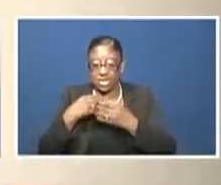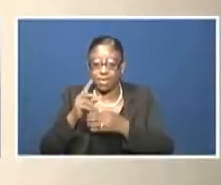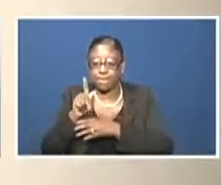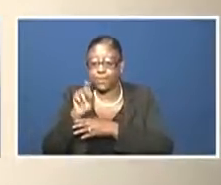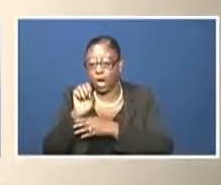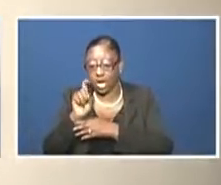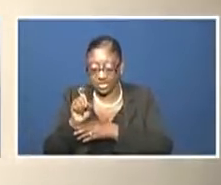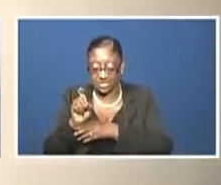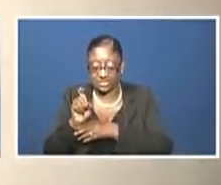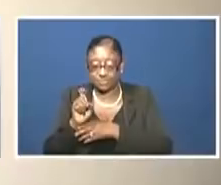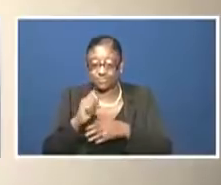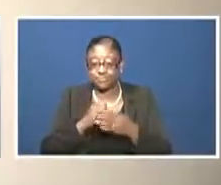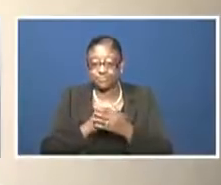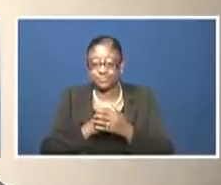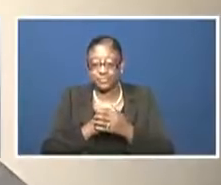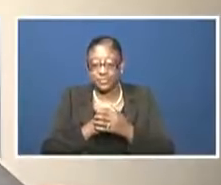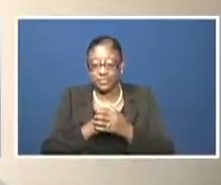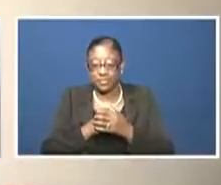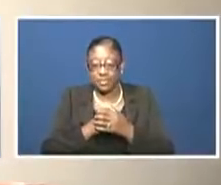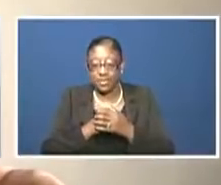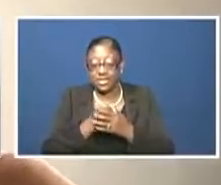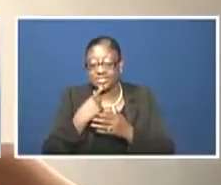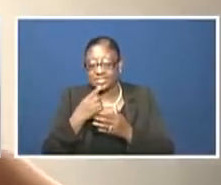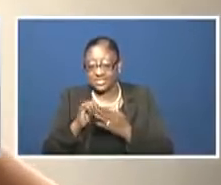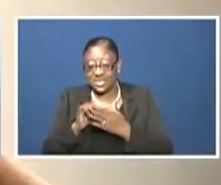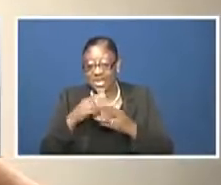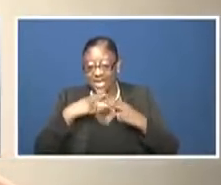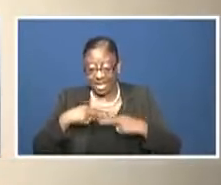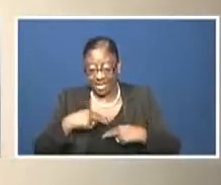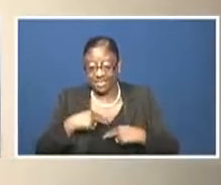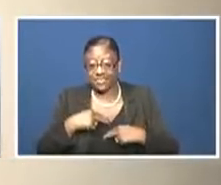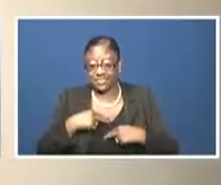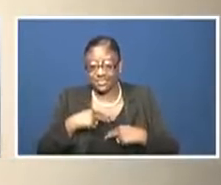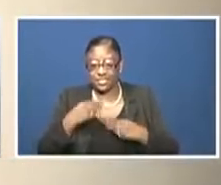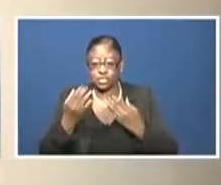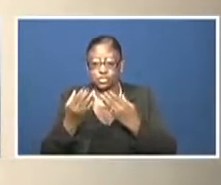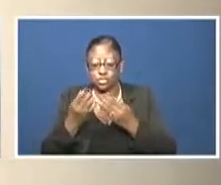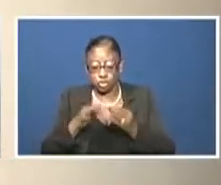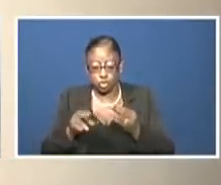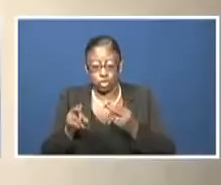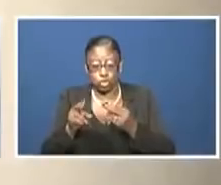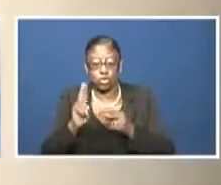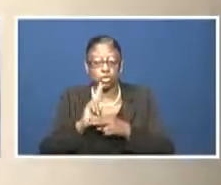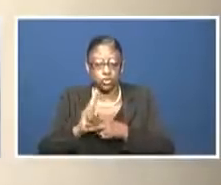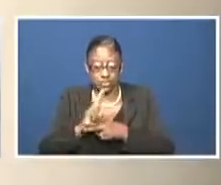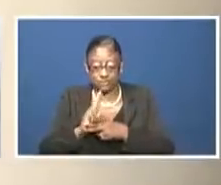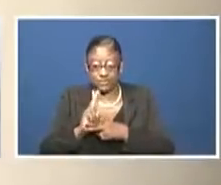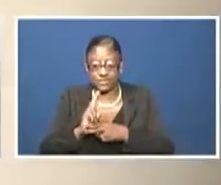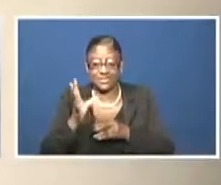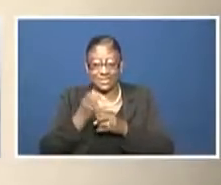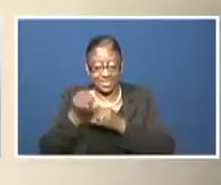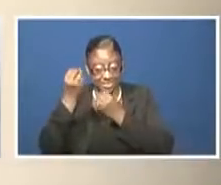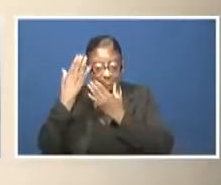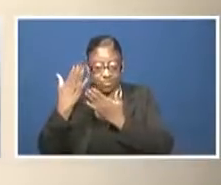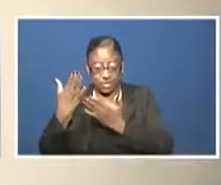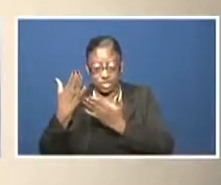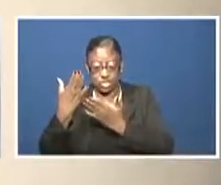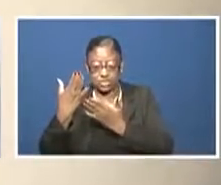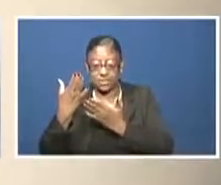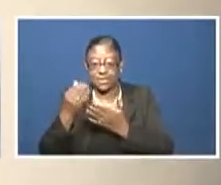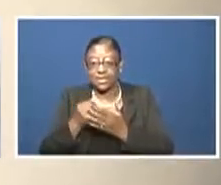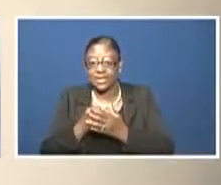from reliable sources. The Ministry of Health is a very useful source of information that is